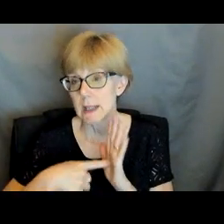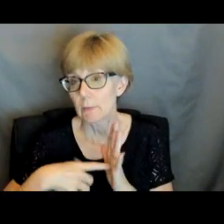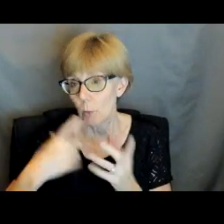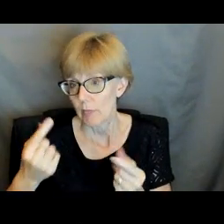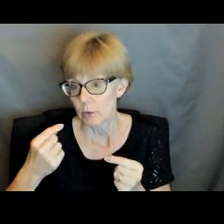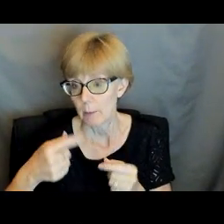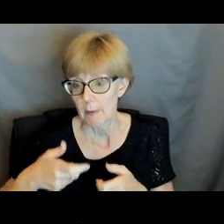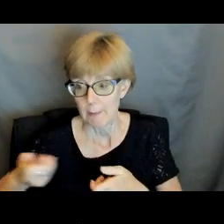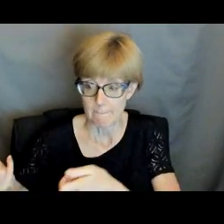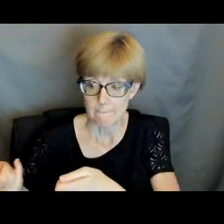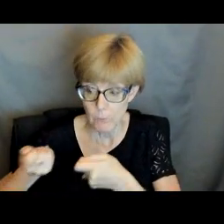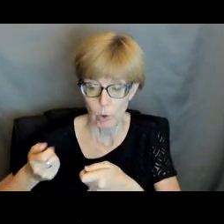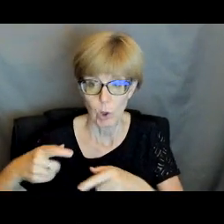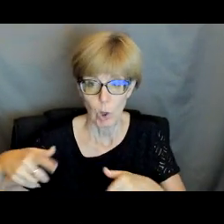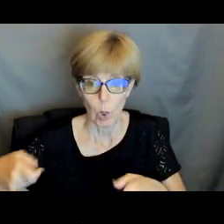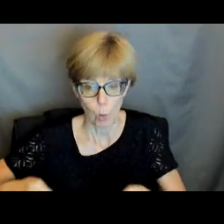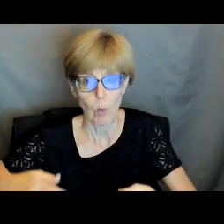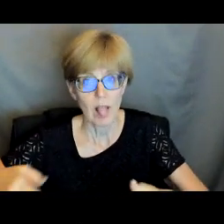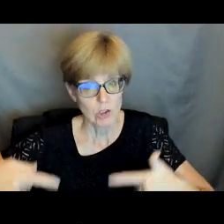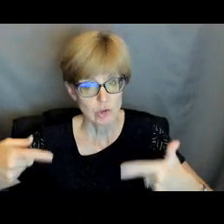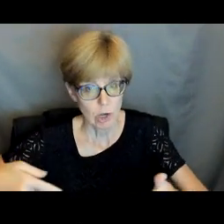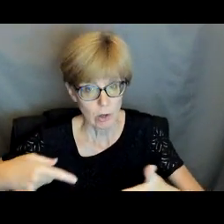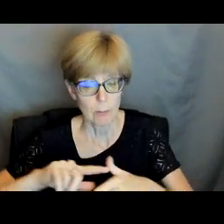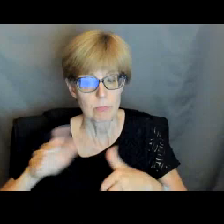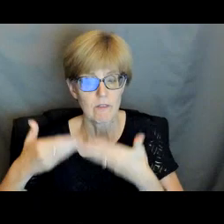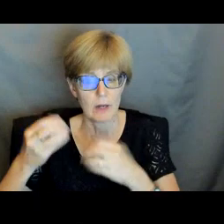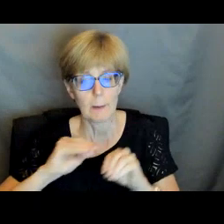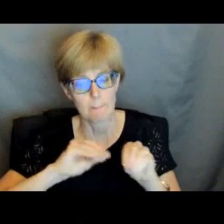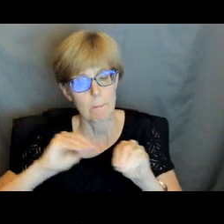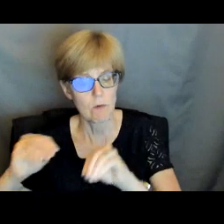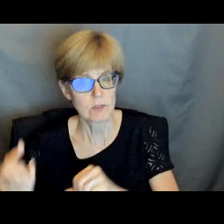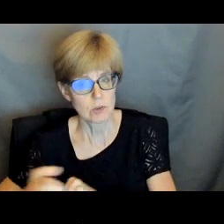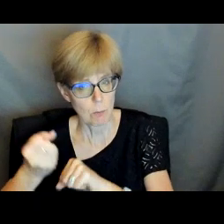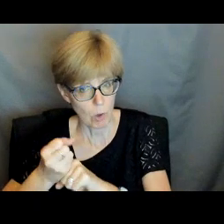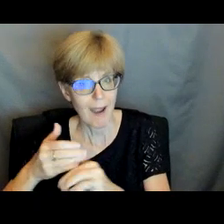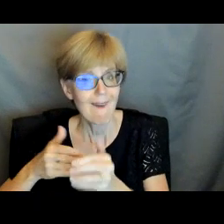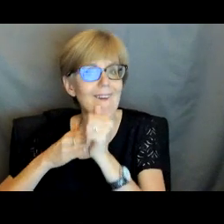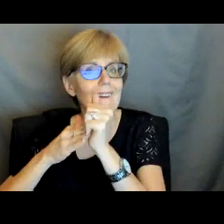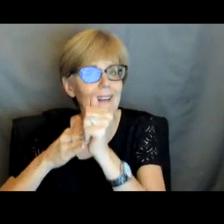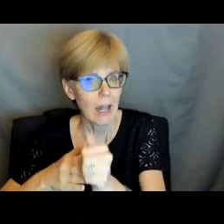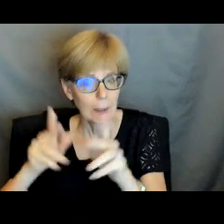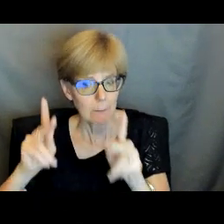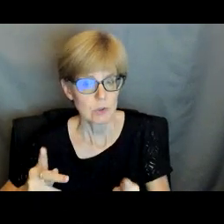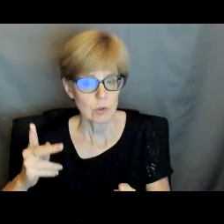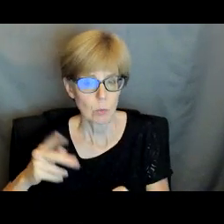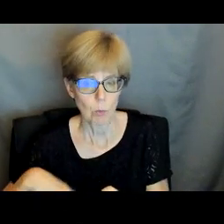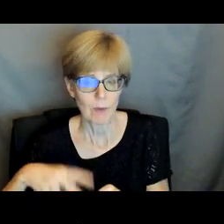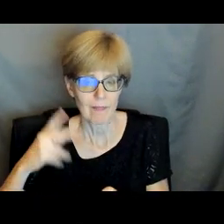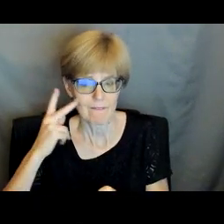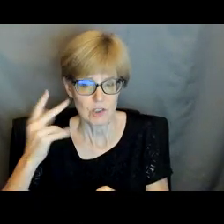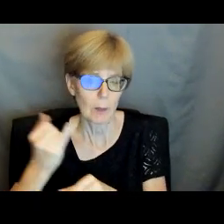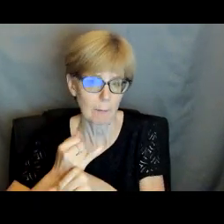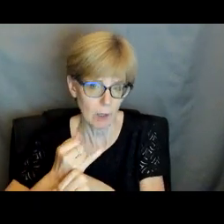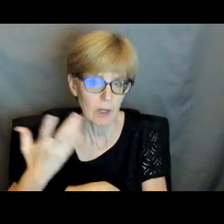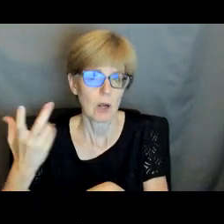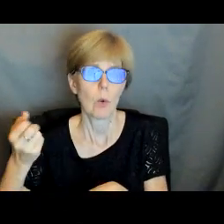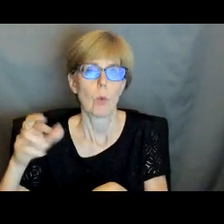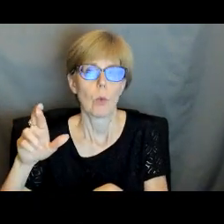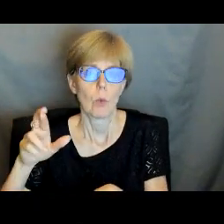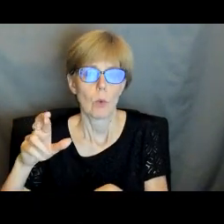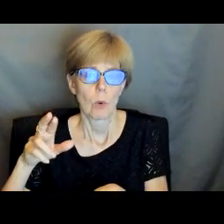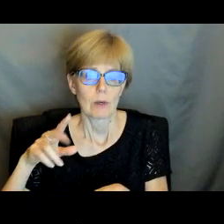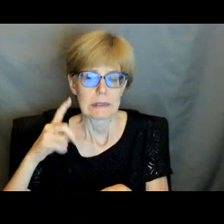wheelchair, providing mobility support, guiding individuals with vision impairment, or detecting and alerting individuals